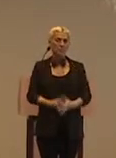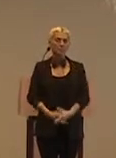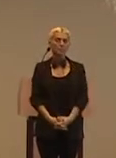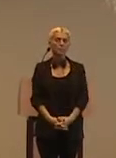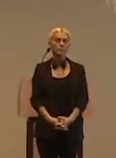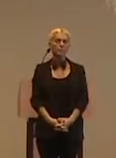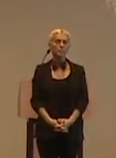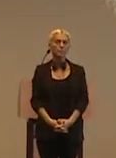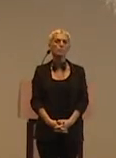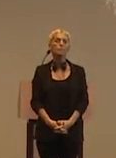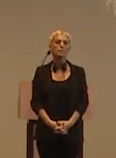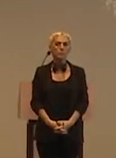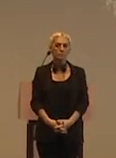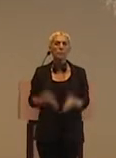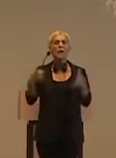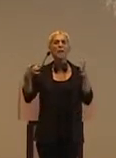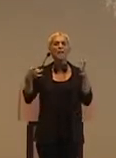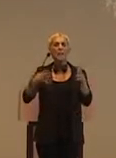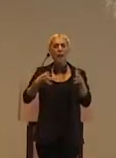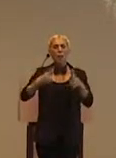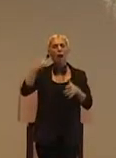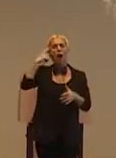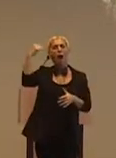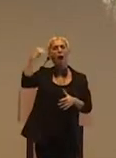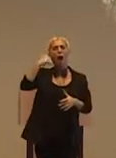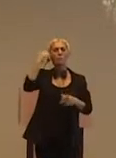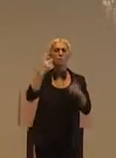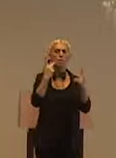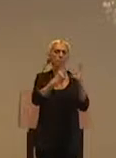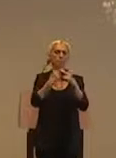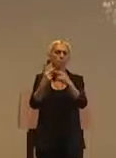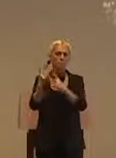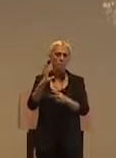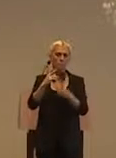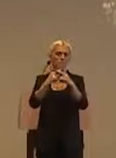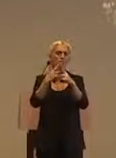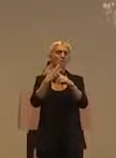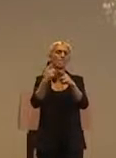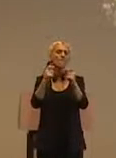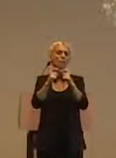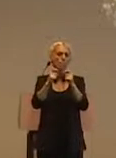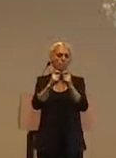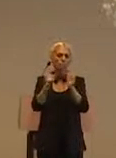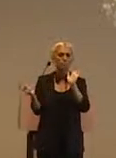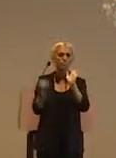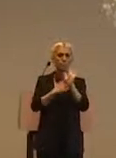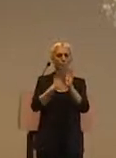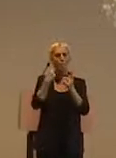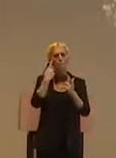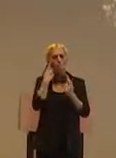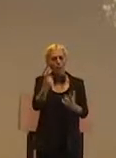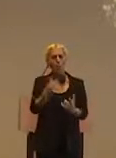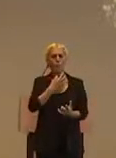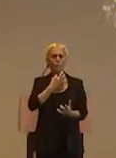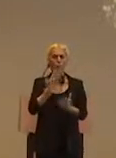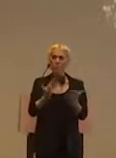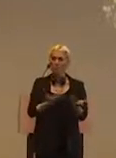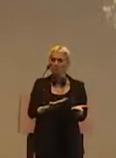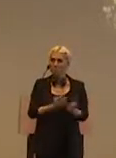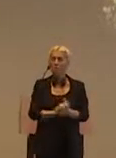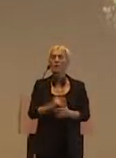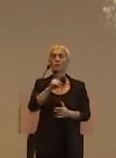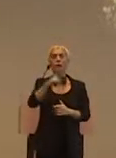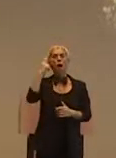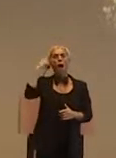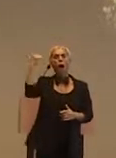from their perspective so we have a website called the arbucker half of us and there